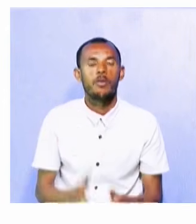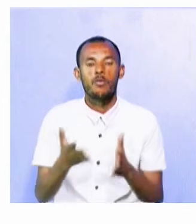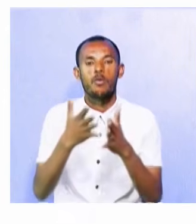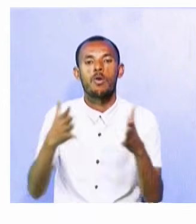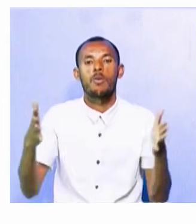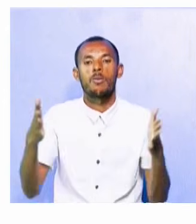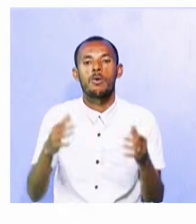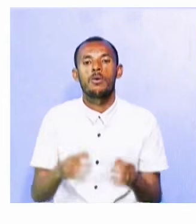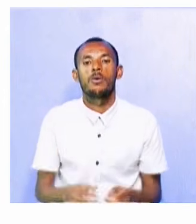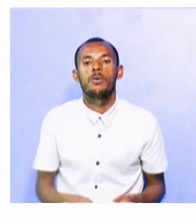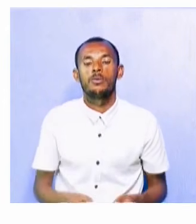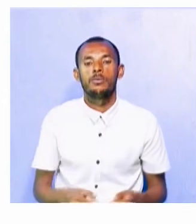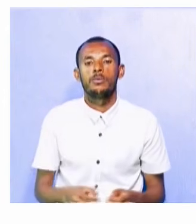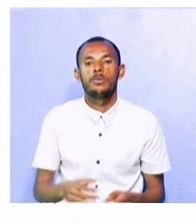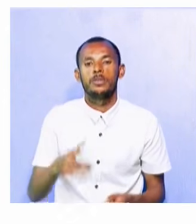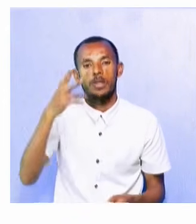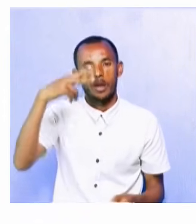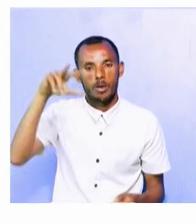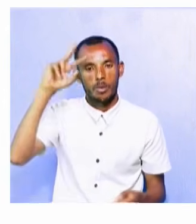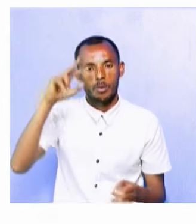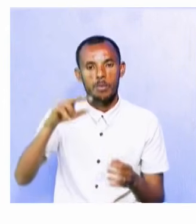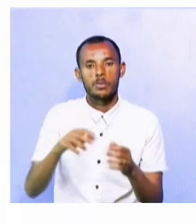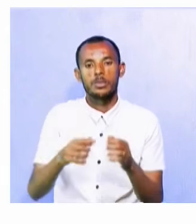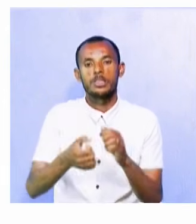of the cube is changed.